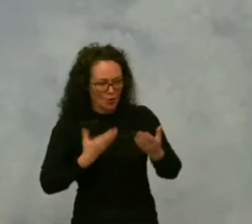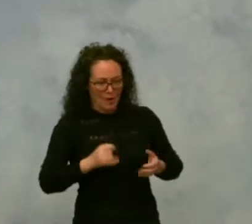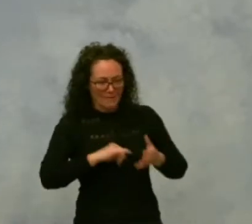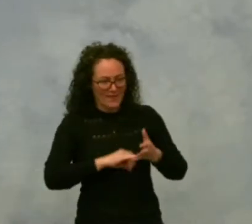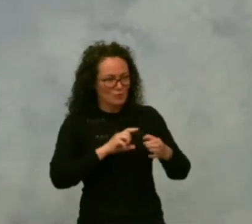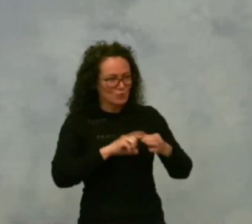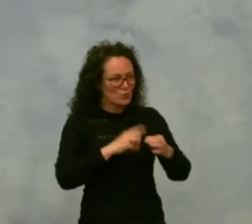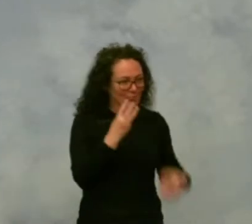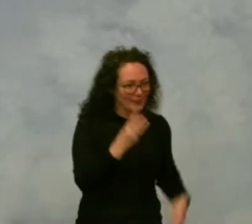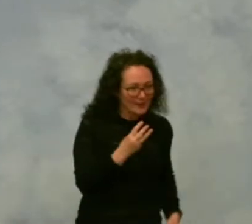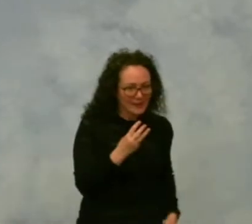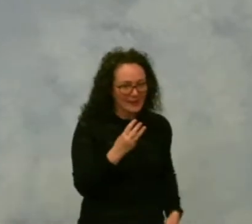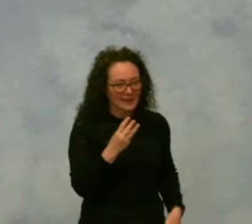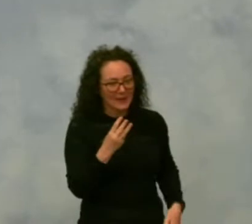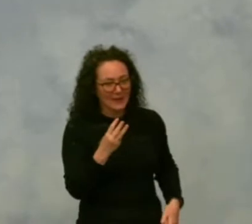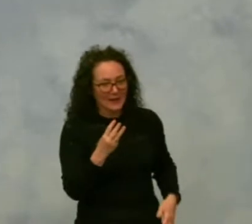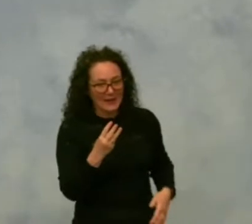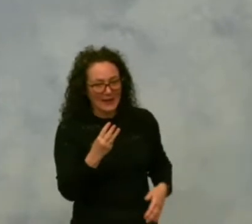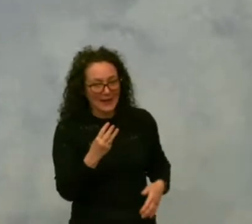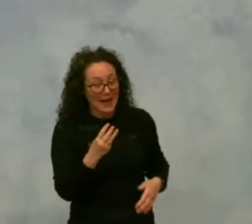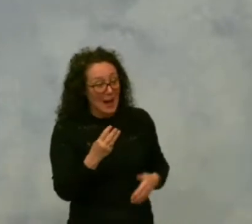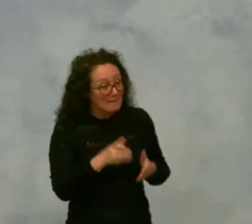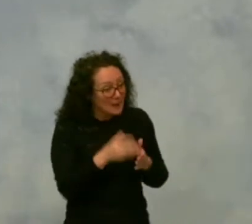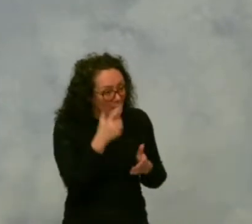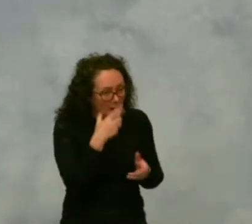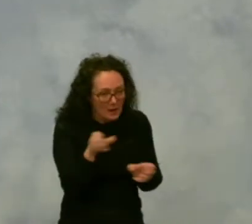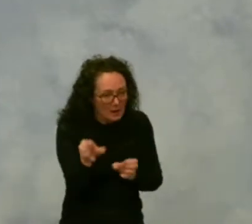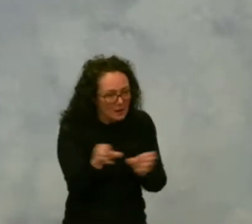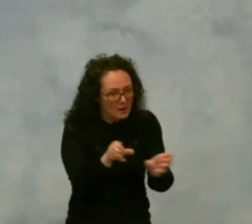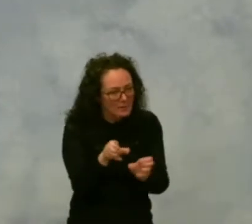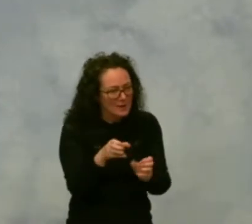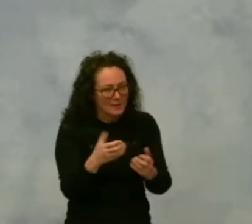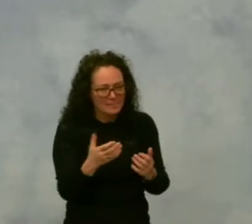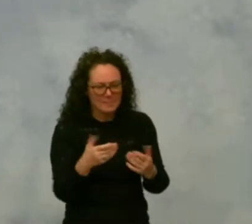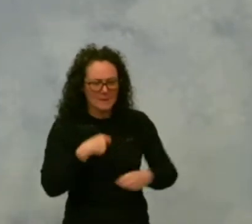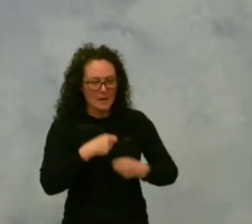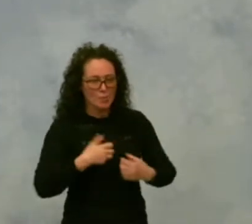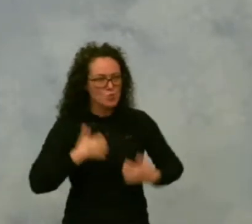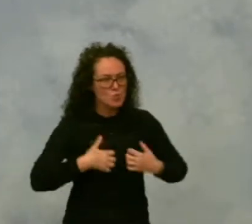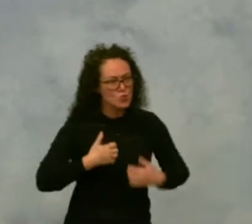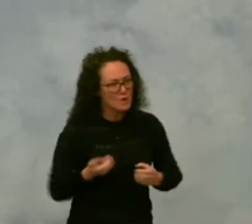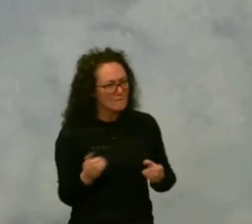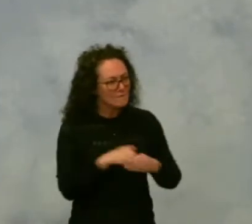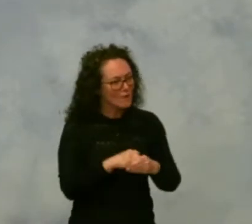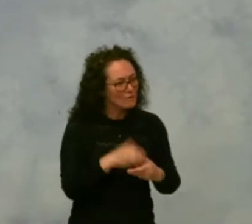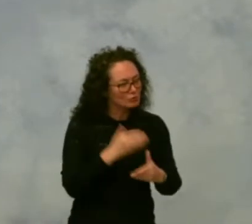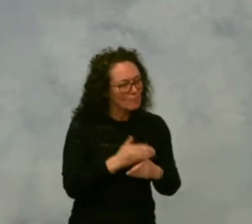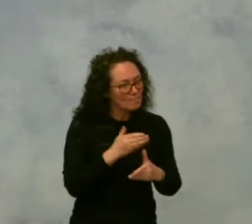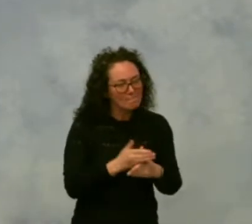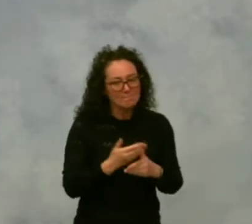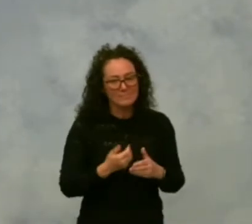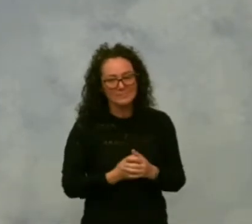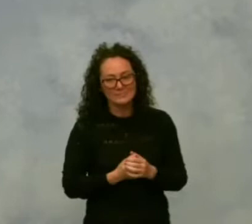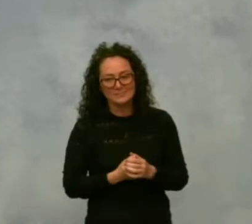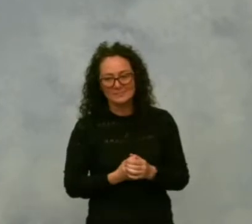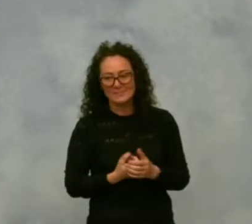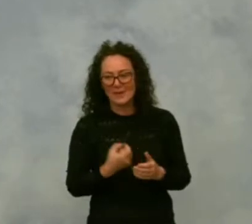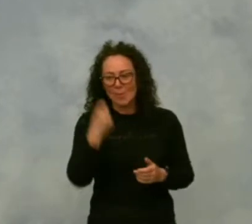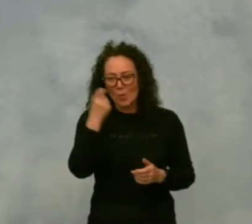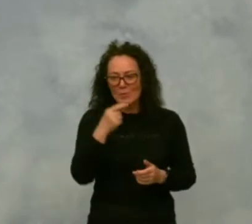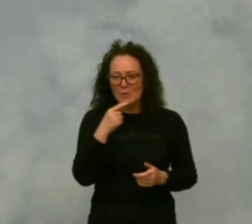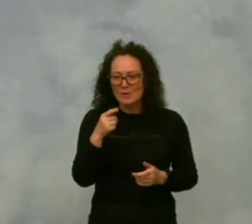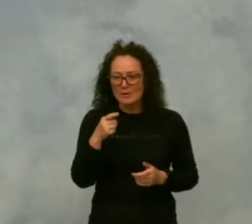SQ3 and trying to attract people and attracting people into it. And I was also wondering, and it's probably Kay's department,